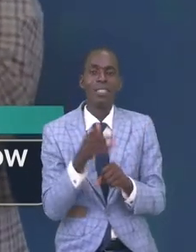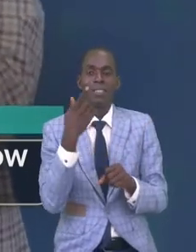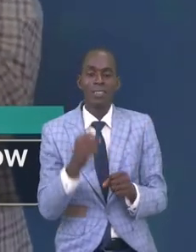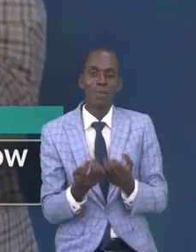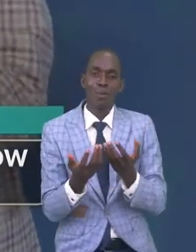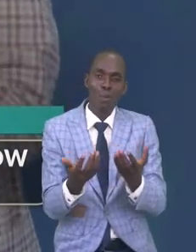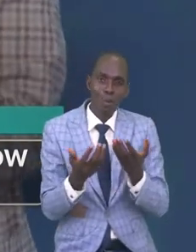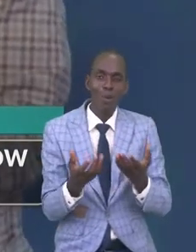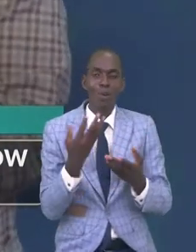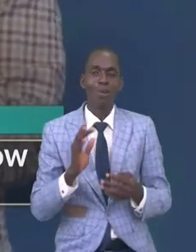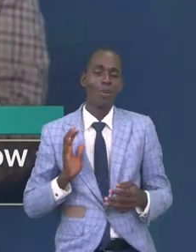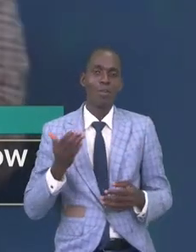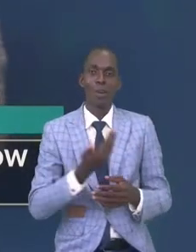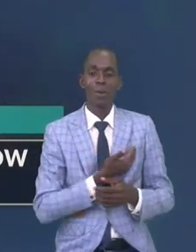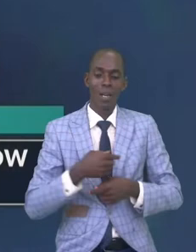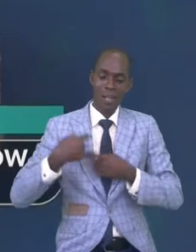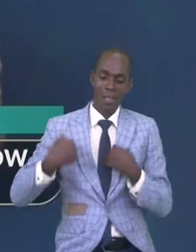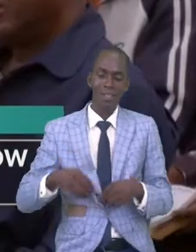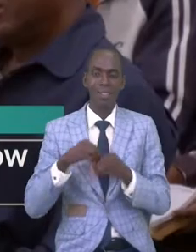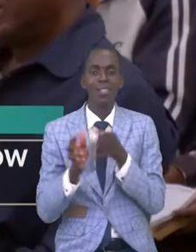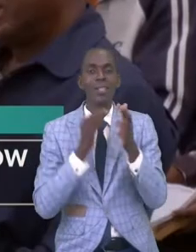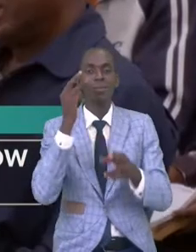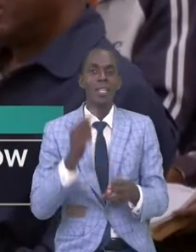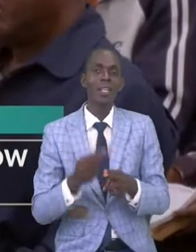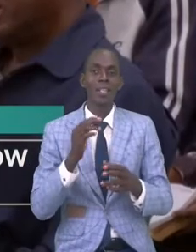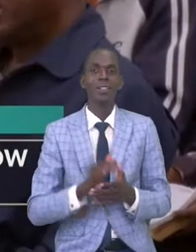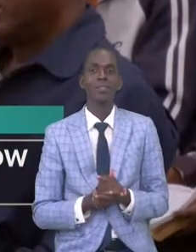desires of our heart. In Jesus' name. Amen.